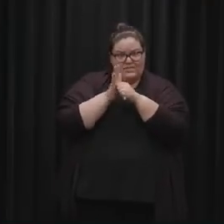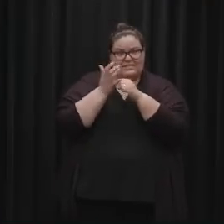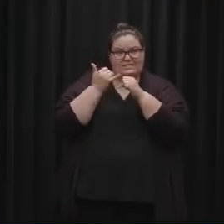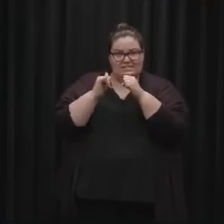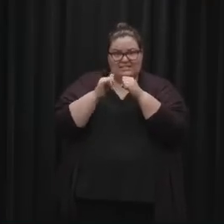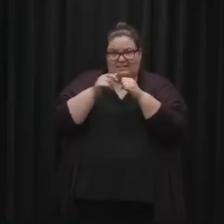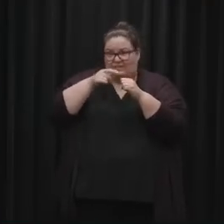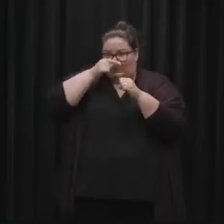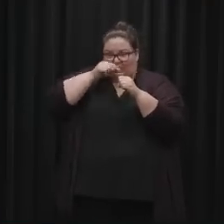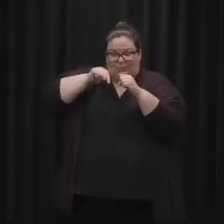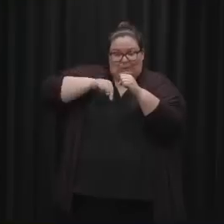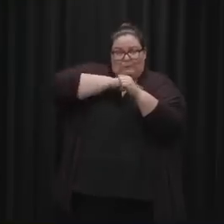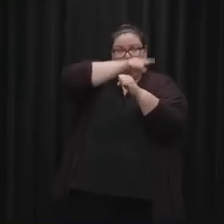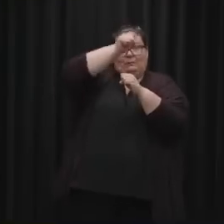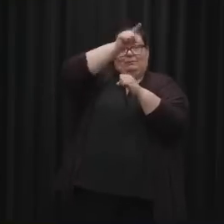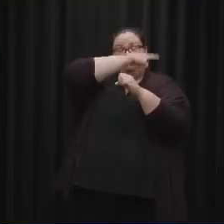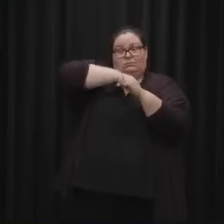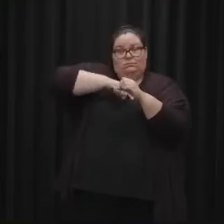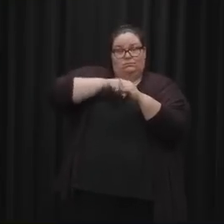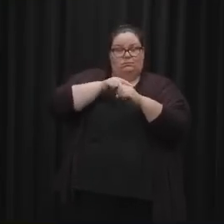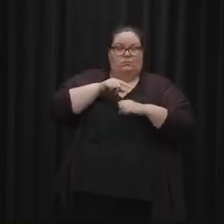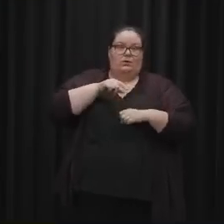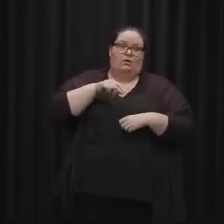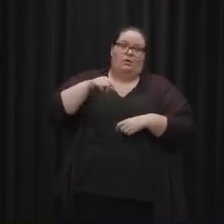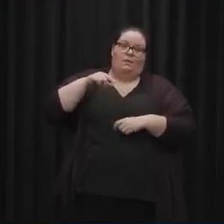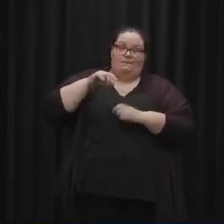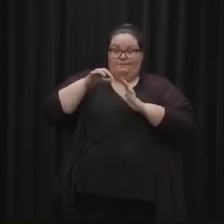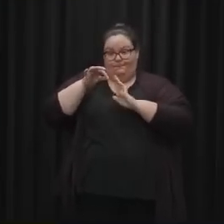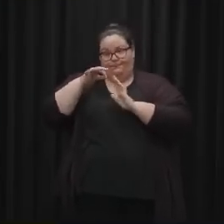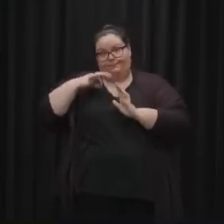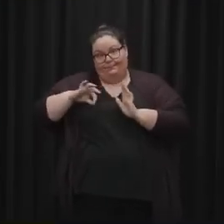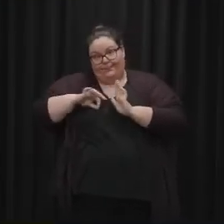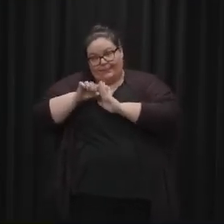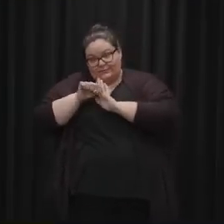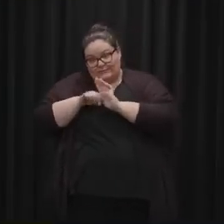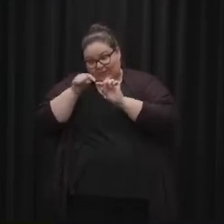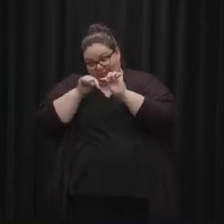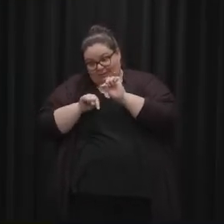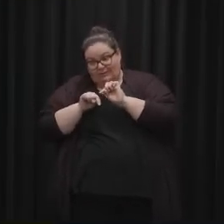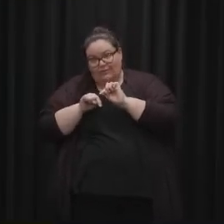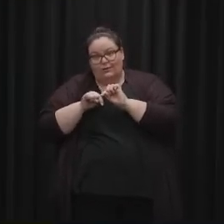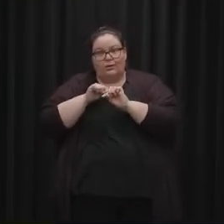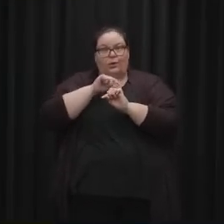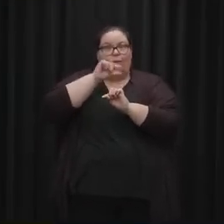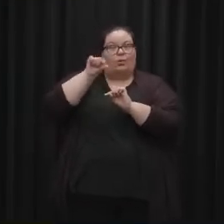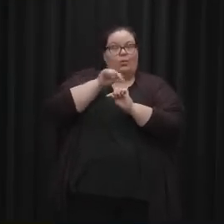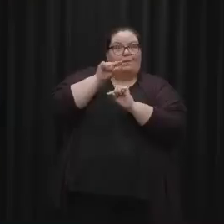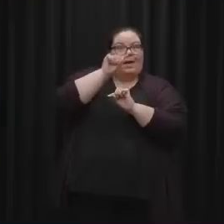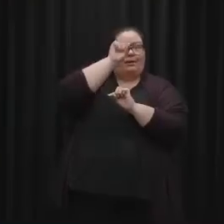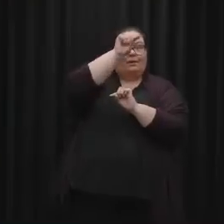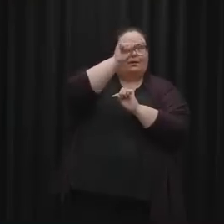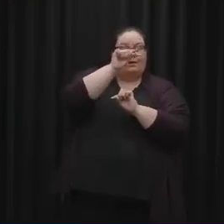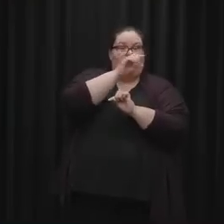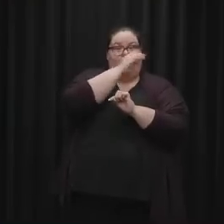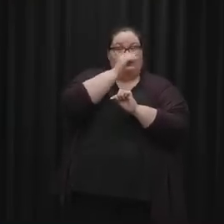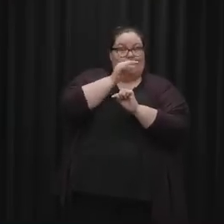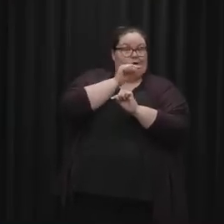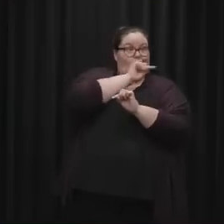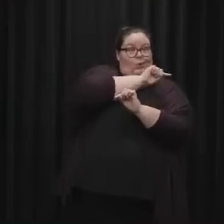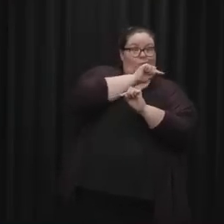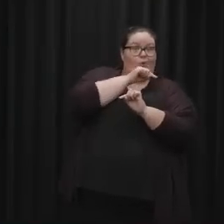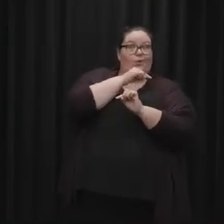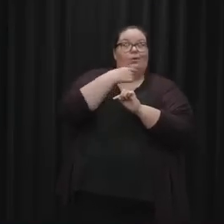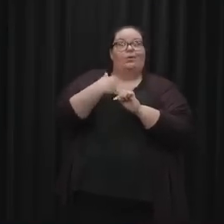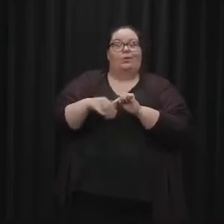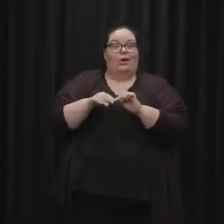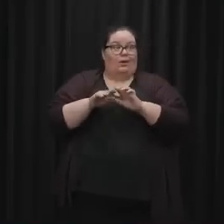literally at our doorstep. Our neighbors in Quebec and Maine are tackling outbreaks and seeing increases of the virus, while other areas in North America are